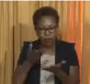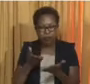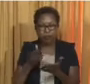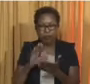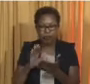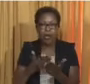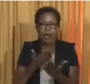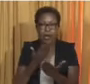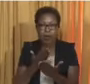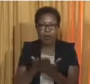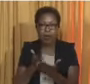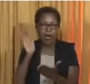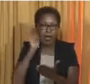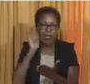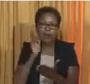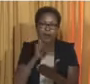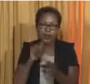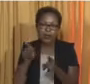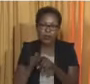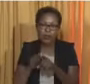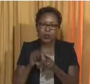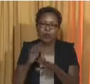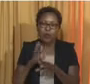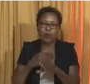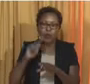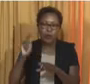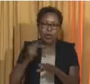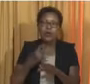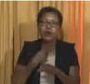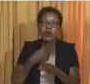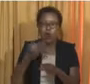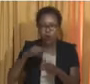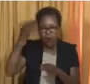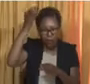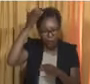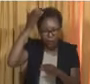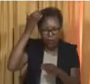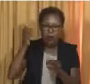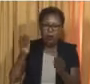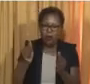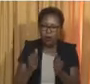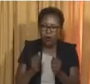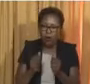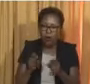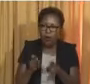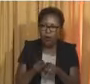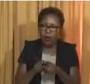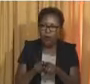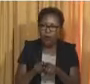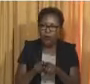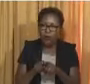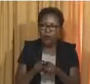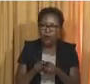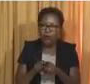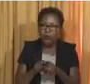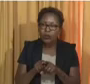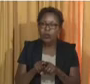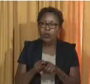the Kenya Union of Nurses and also by OP